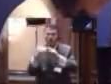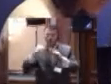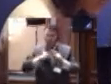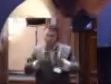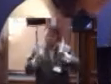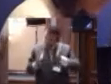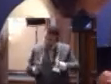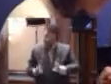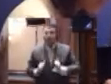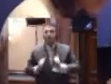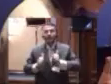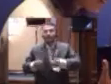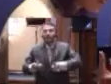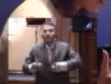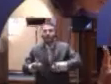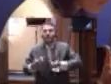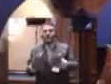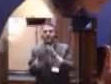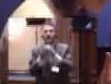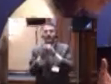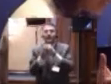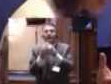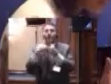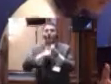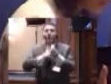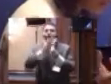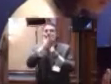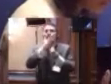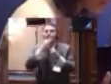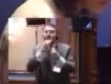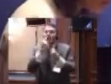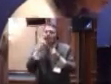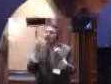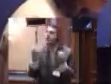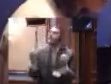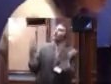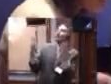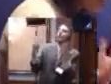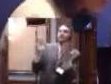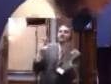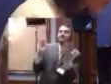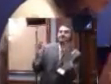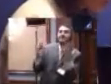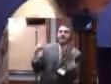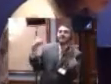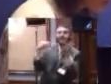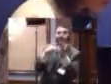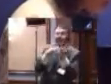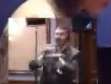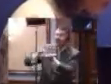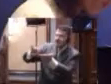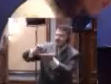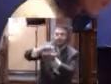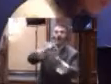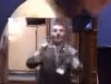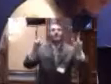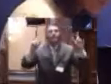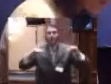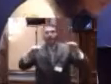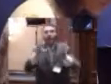to be determined within a country and context. Social classes